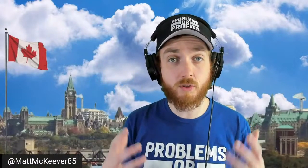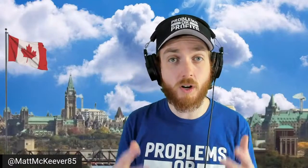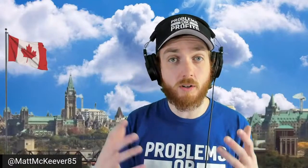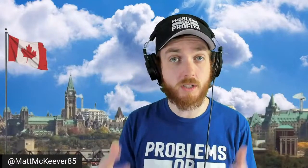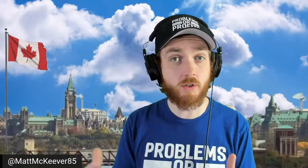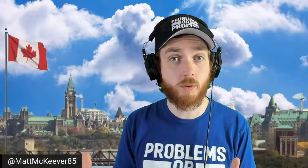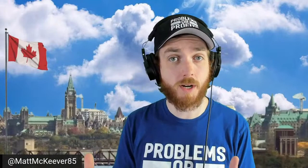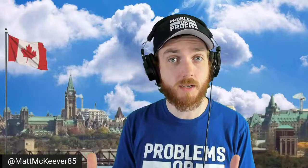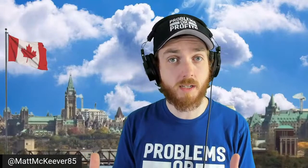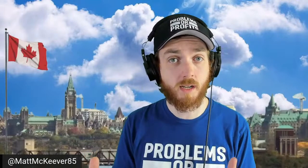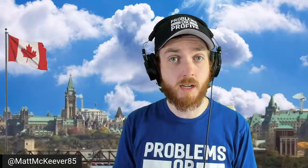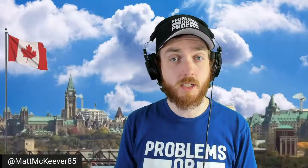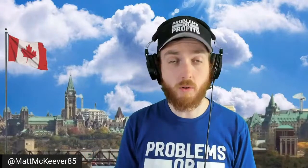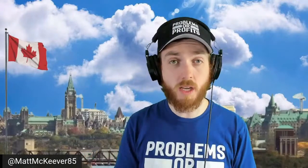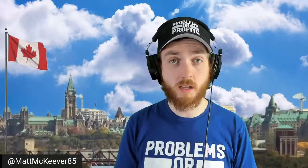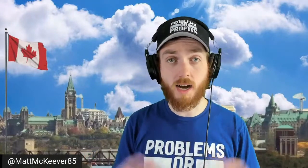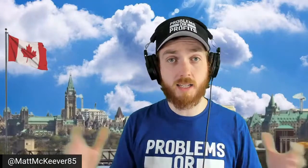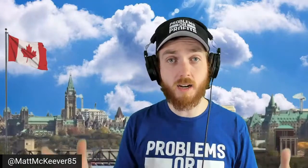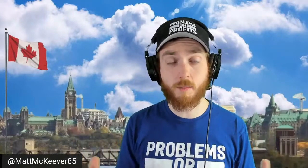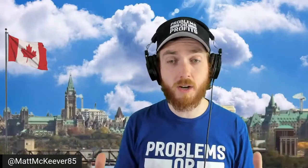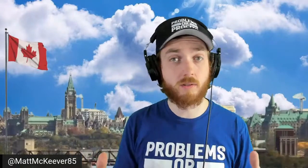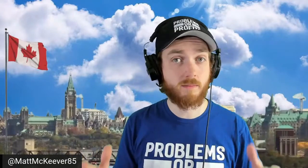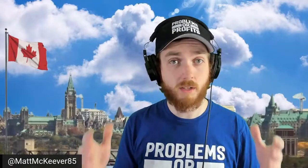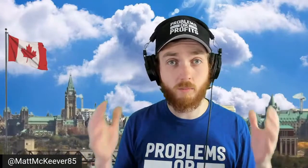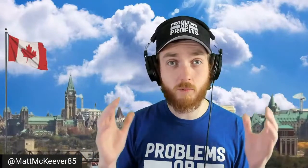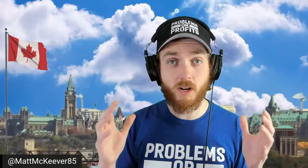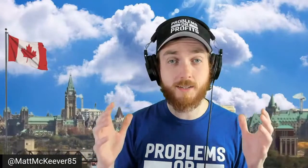to build stronger social bonds. So again, I talk